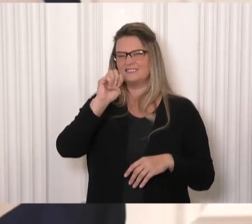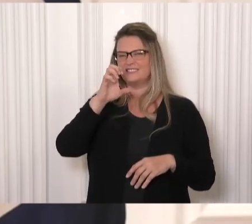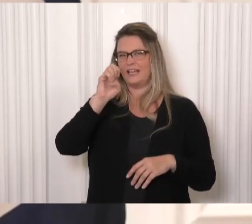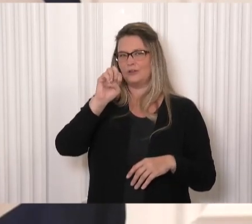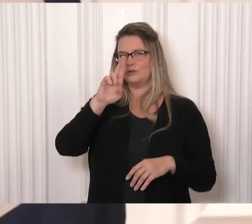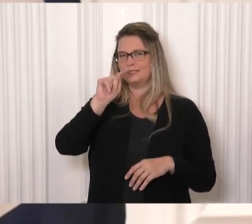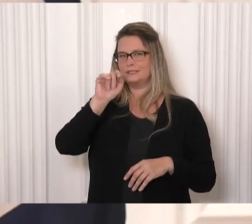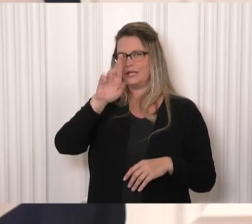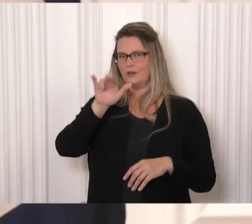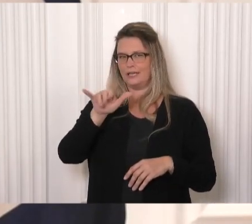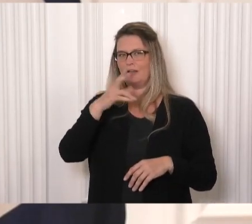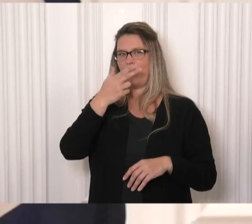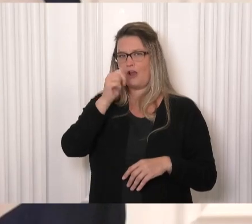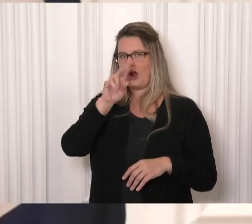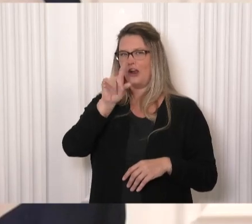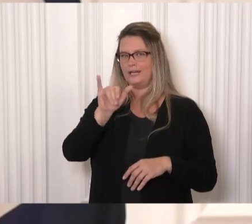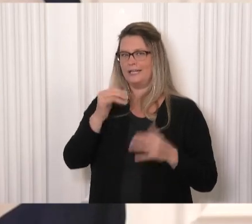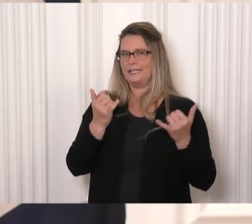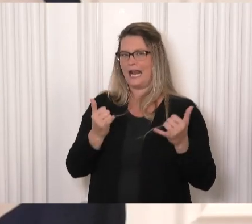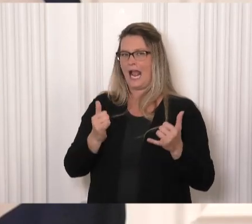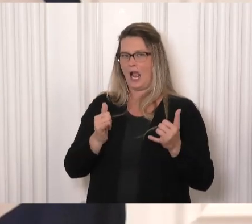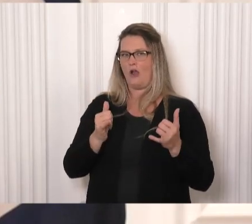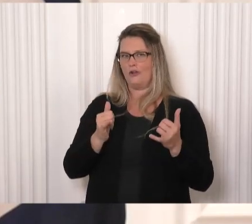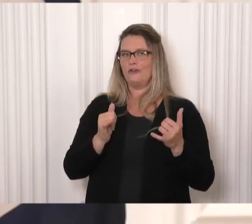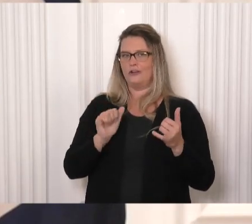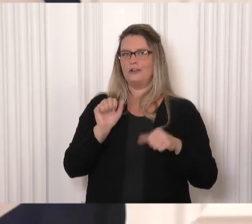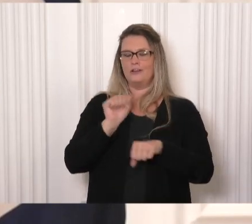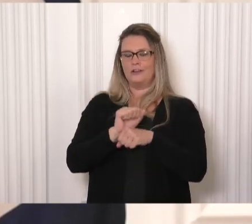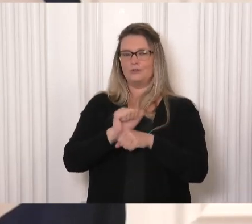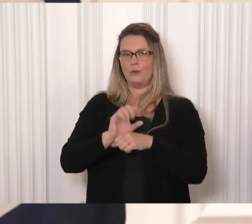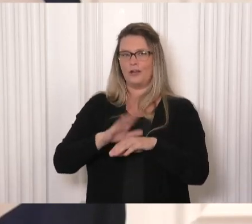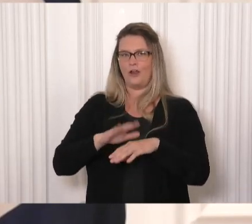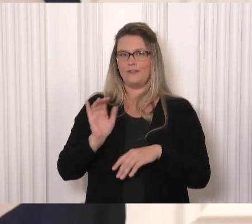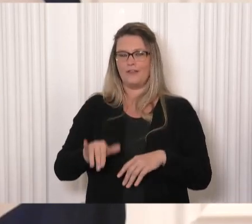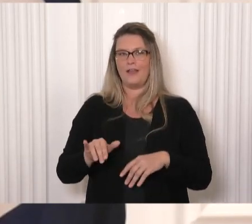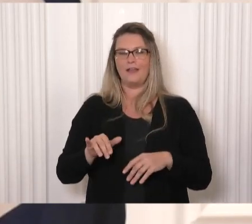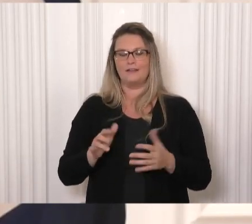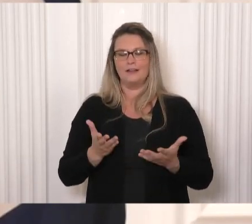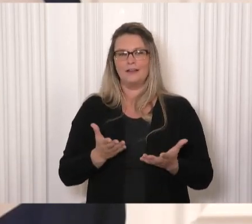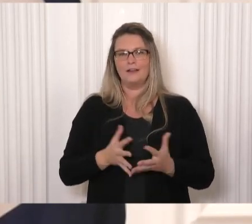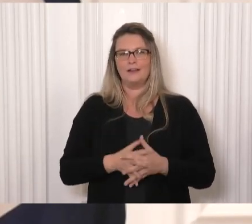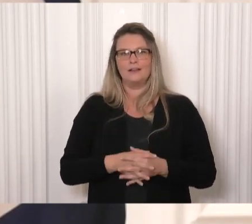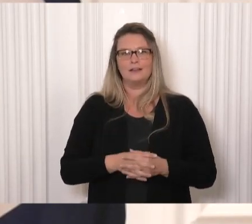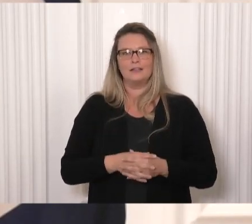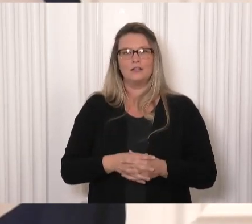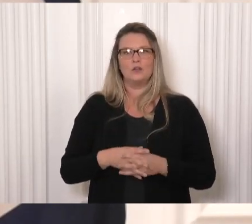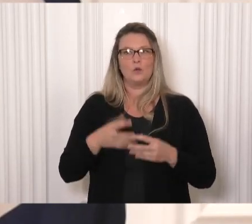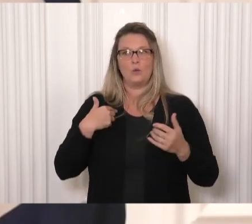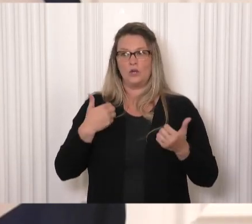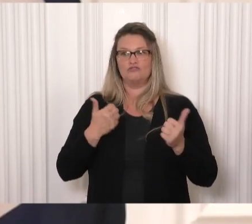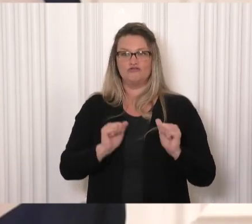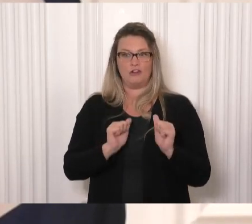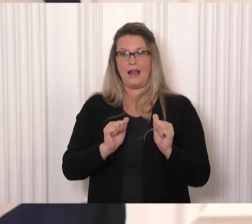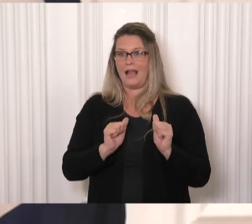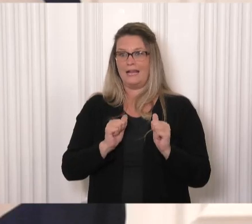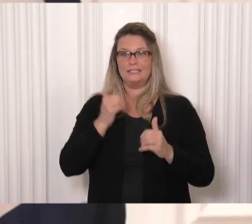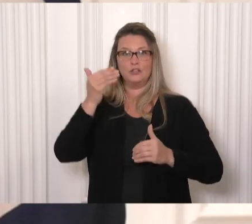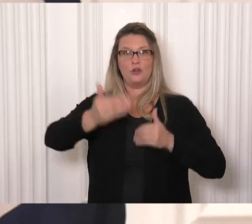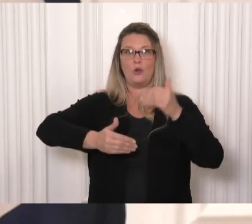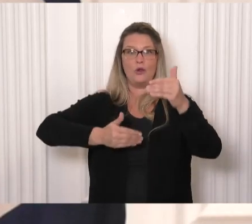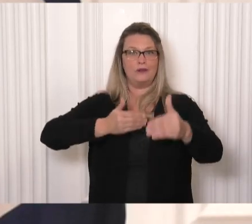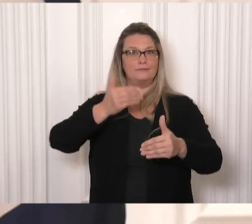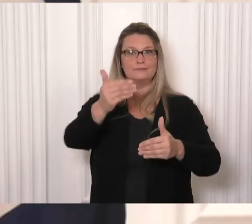know, to really be able, with if this hadn't to come, we were tracking ahead and everything to erase any kind of